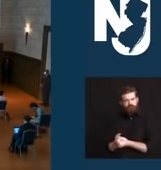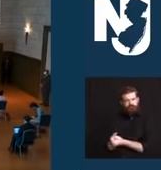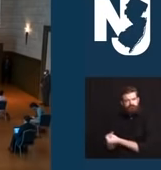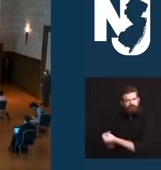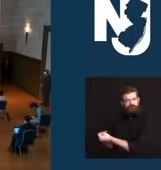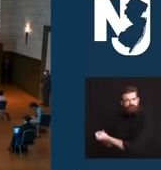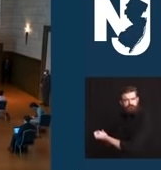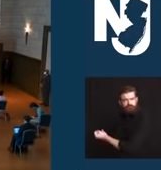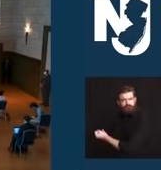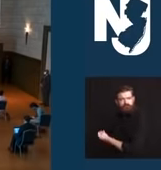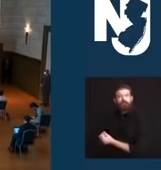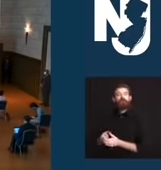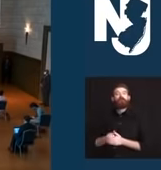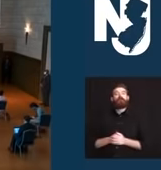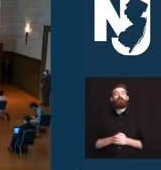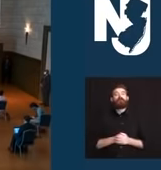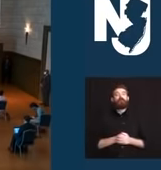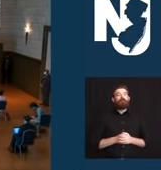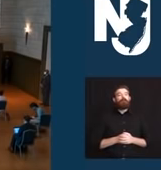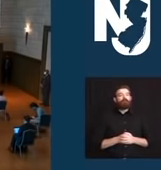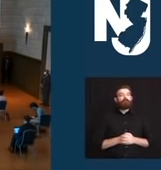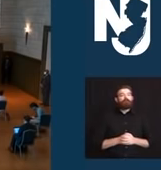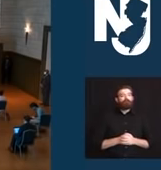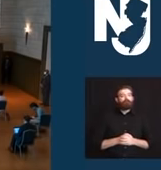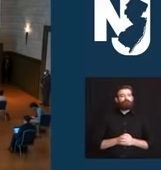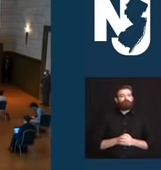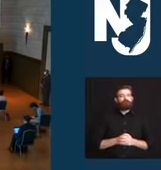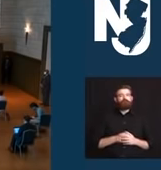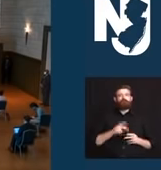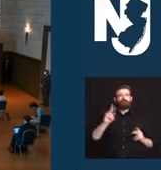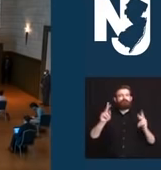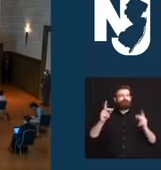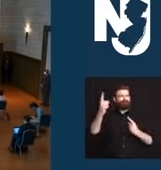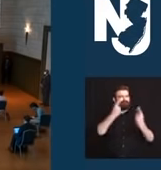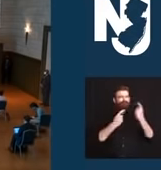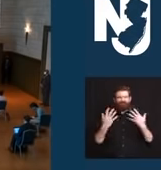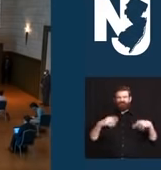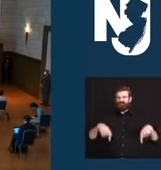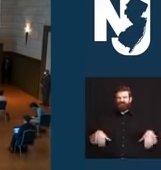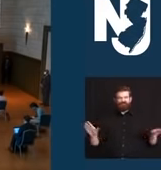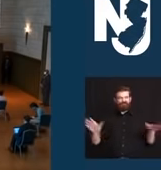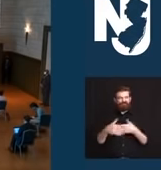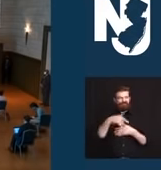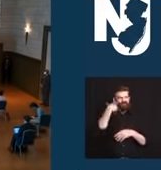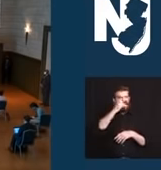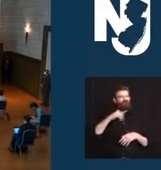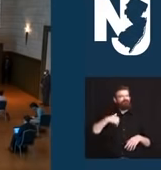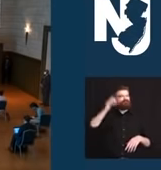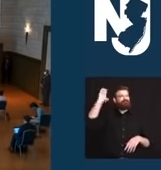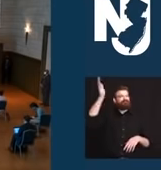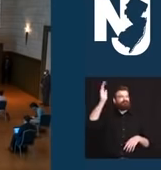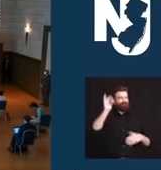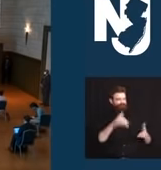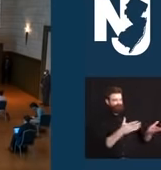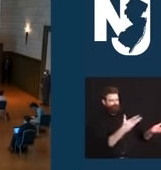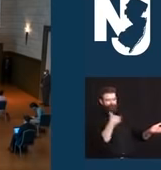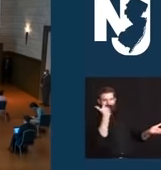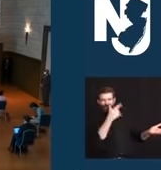yesterday, configured not with the table, but with a podium, but largely from the reporters and the